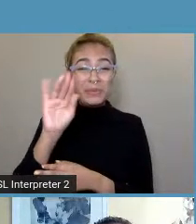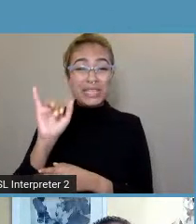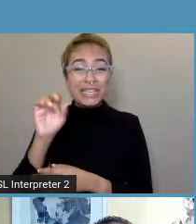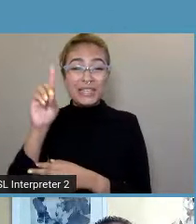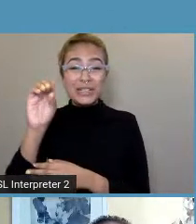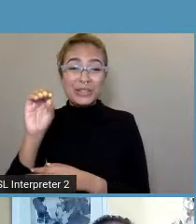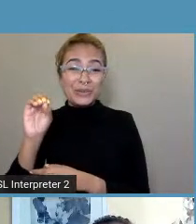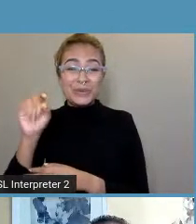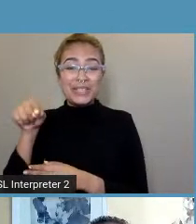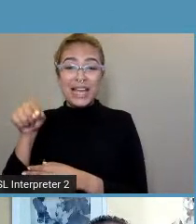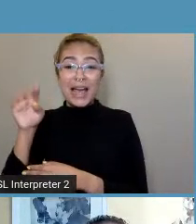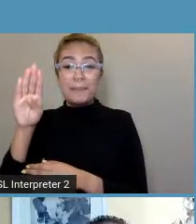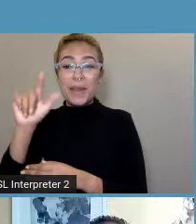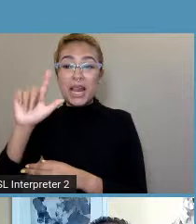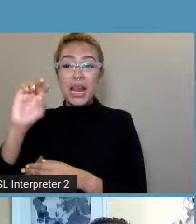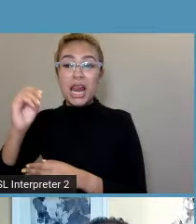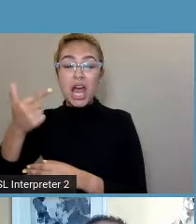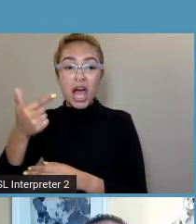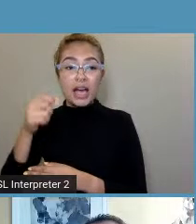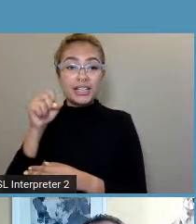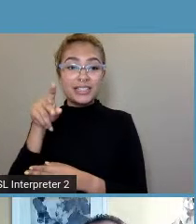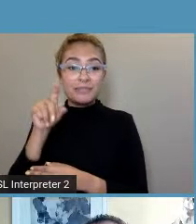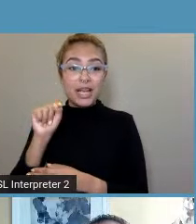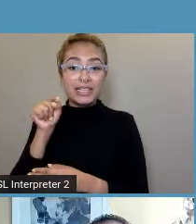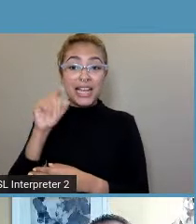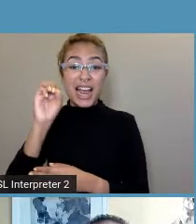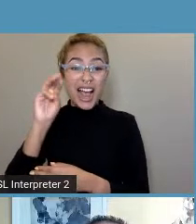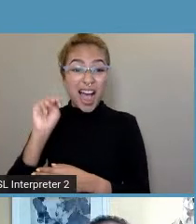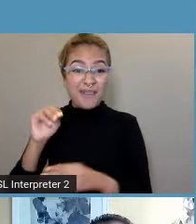scooby-doo.blogspot.com and read an article, and then you open up